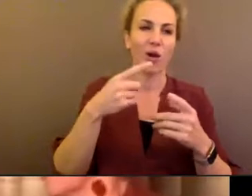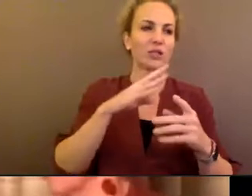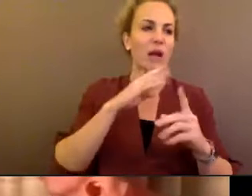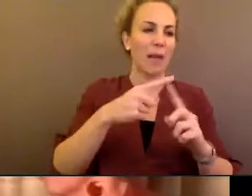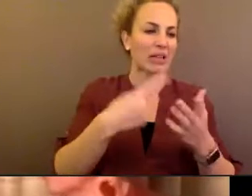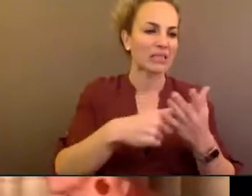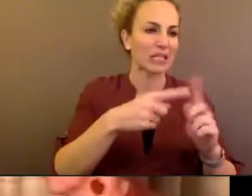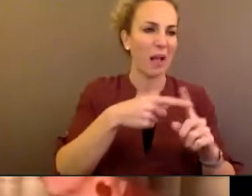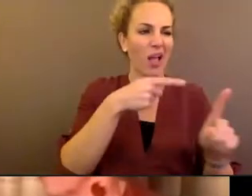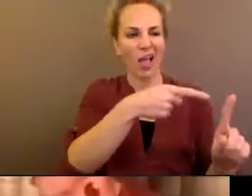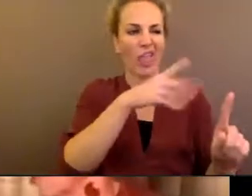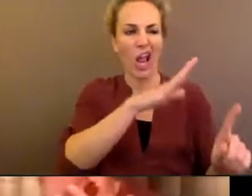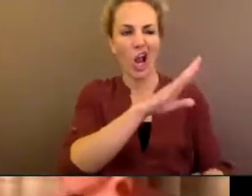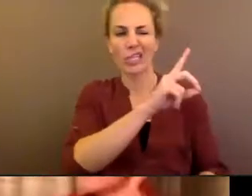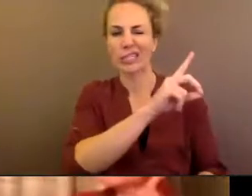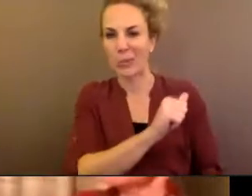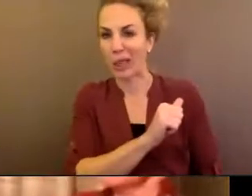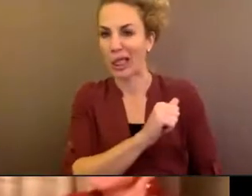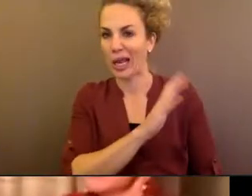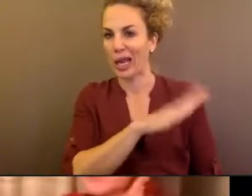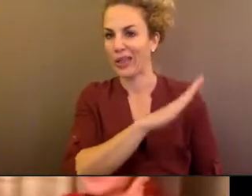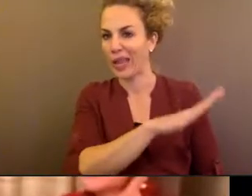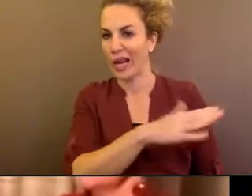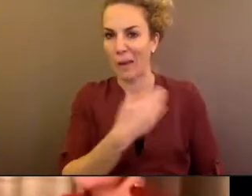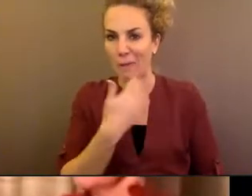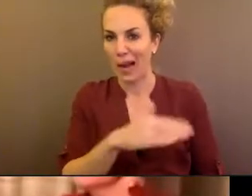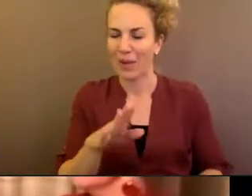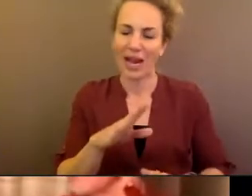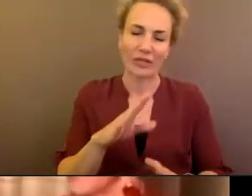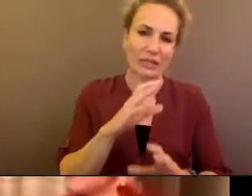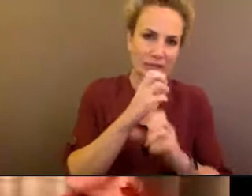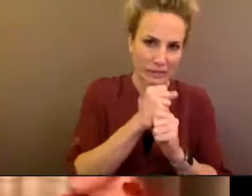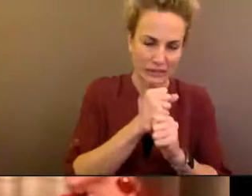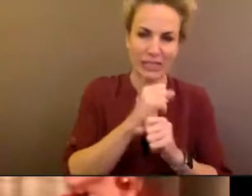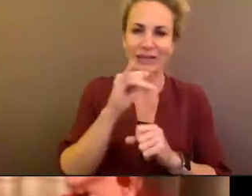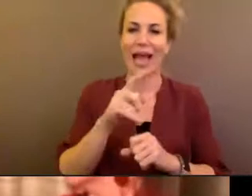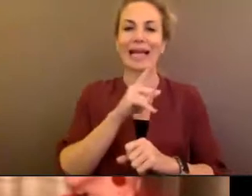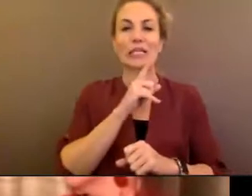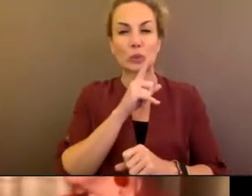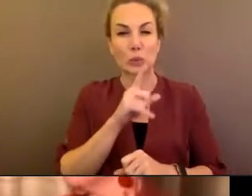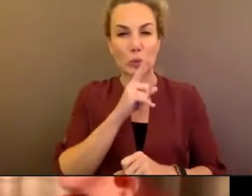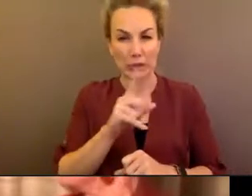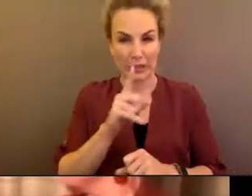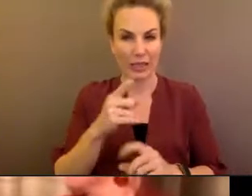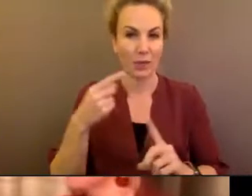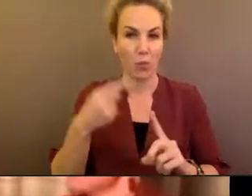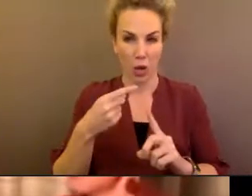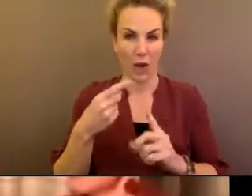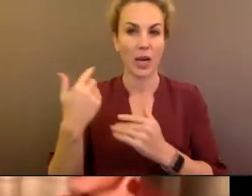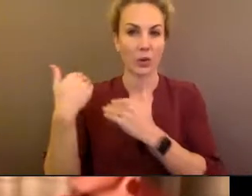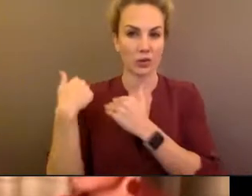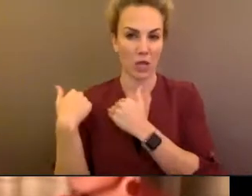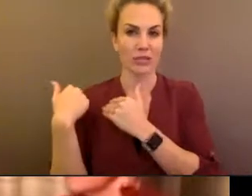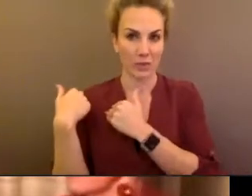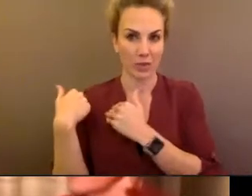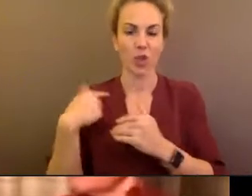disabilities or problems or good or bad behavior. So that is really a primary